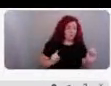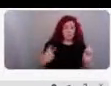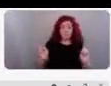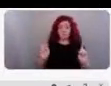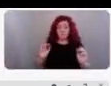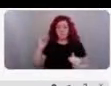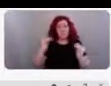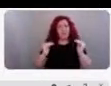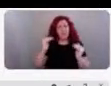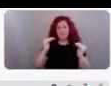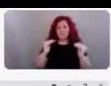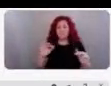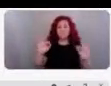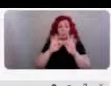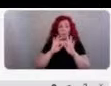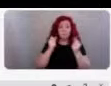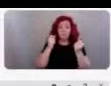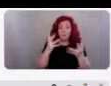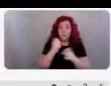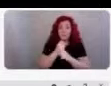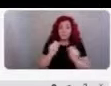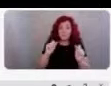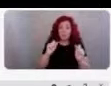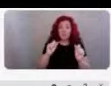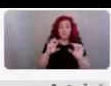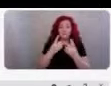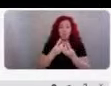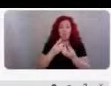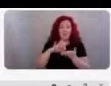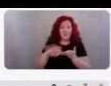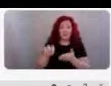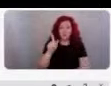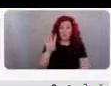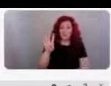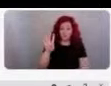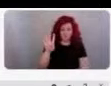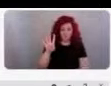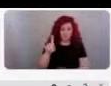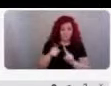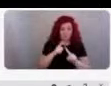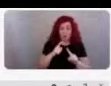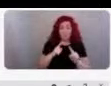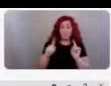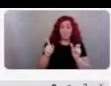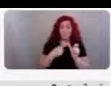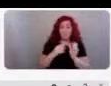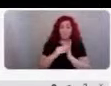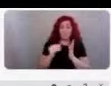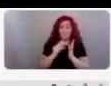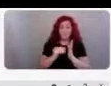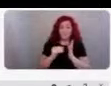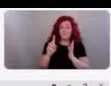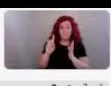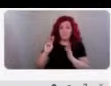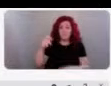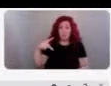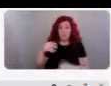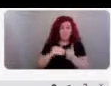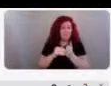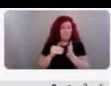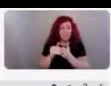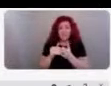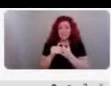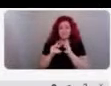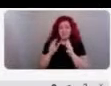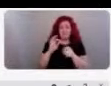are too many safe districts and i count 24 in this draft map millions of voters in our state regardless of party will have